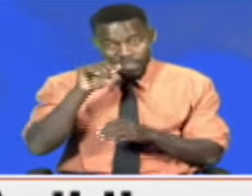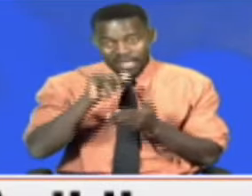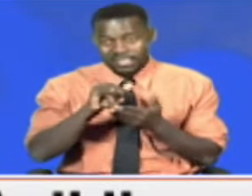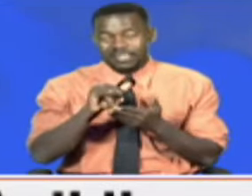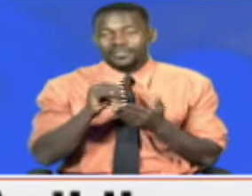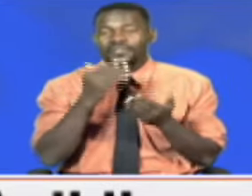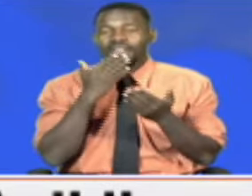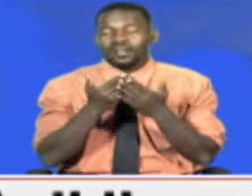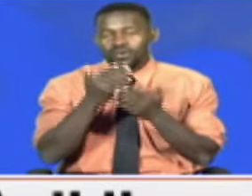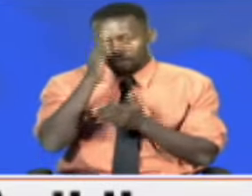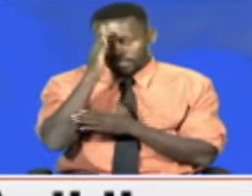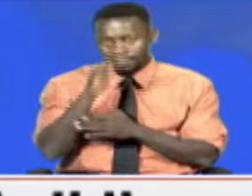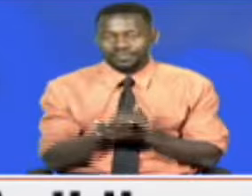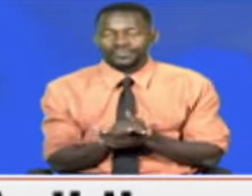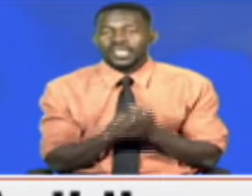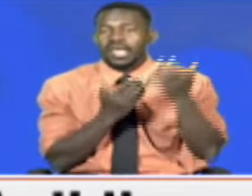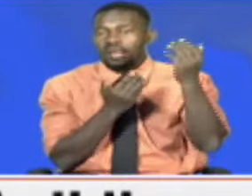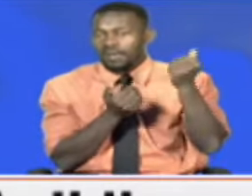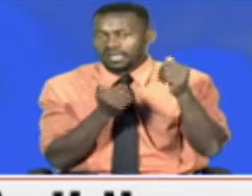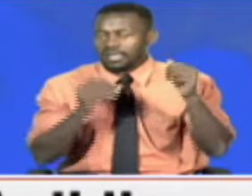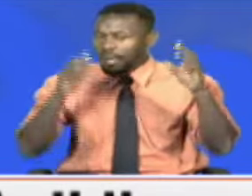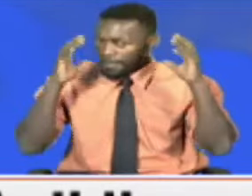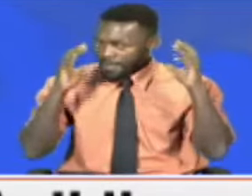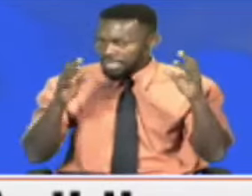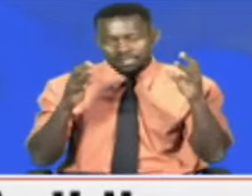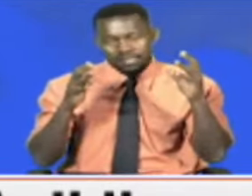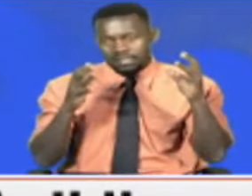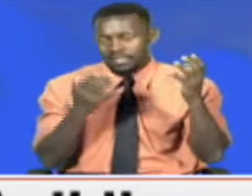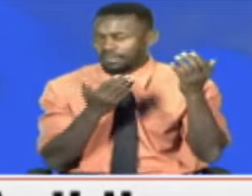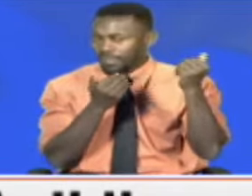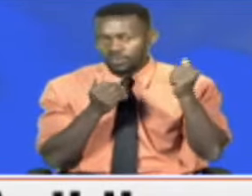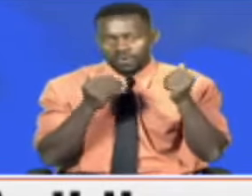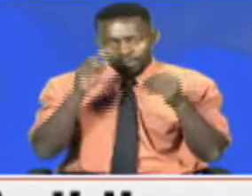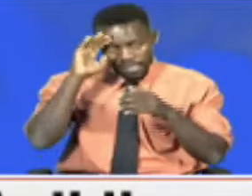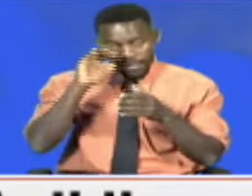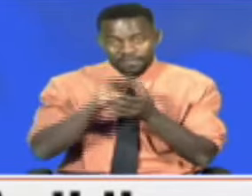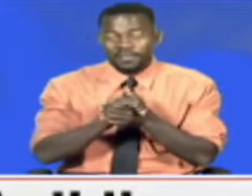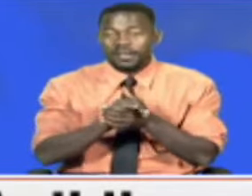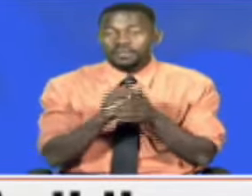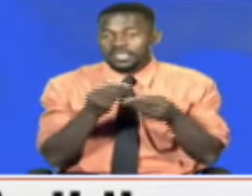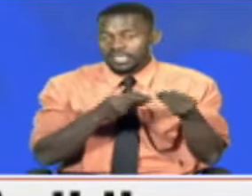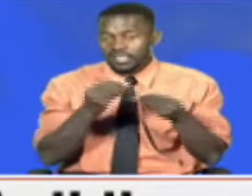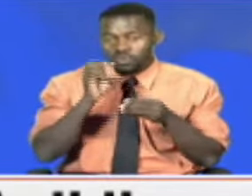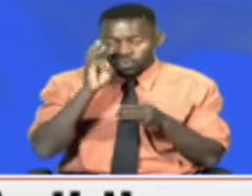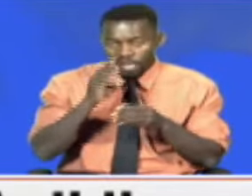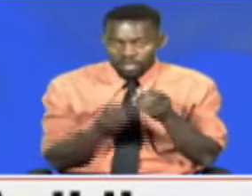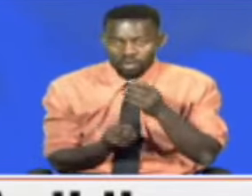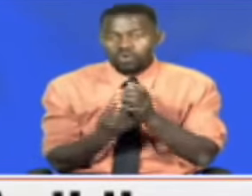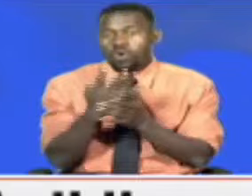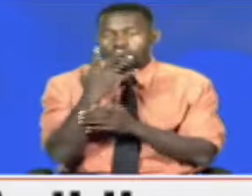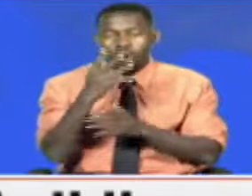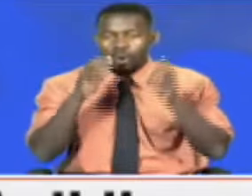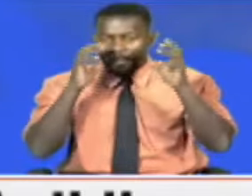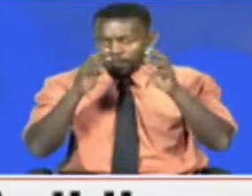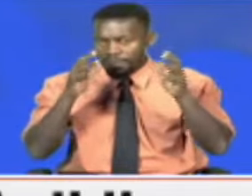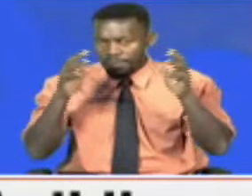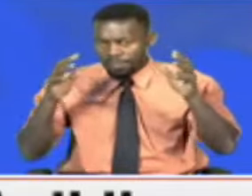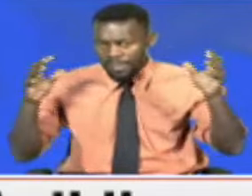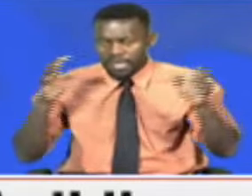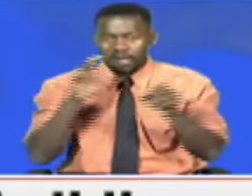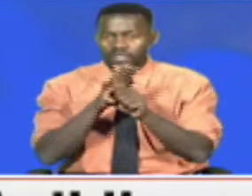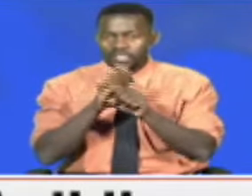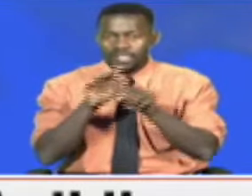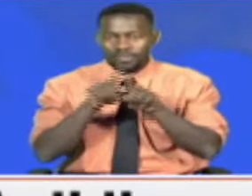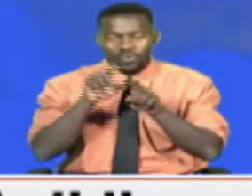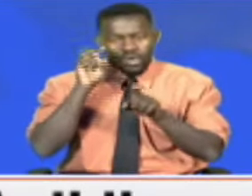big expectation. We believe our business will grow big and better, we'll get more clients, and even we'll